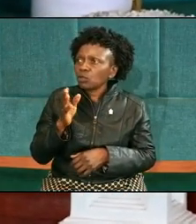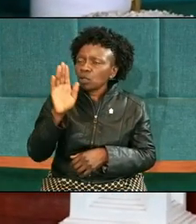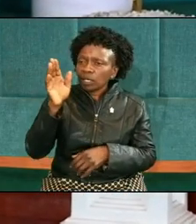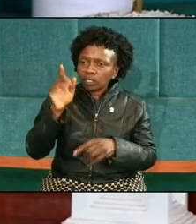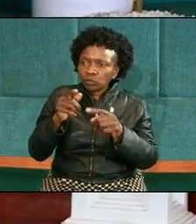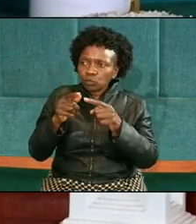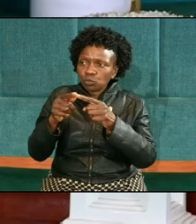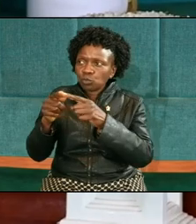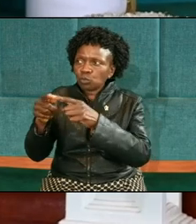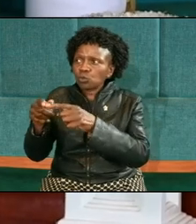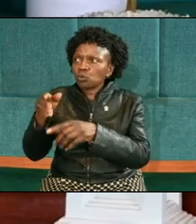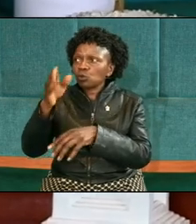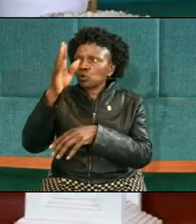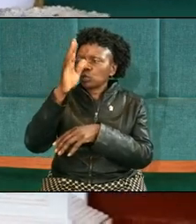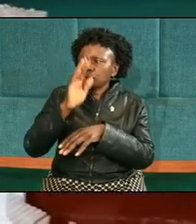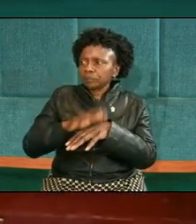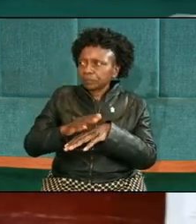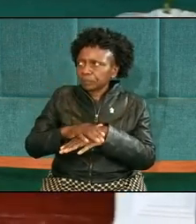good.